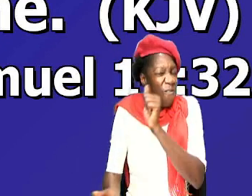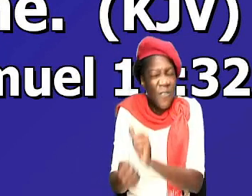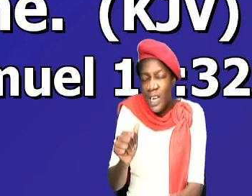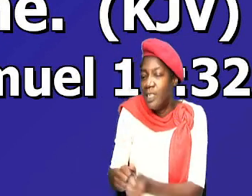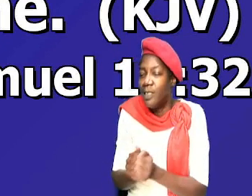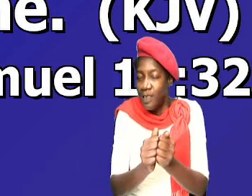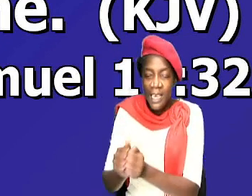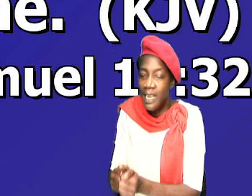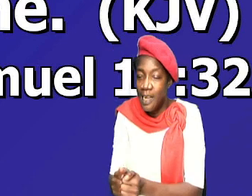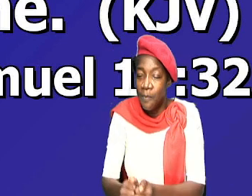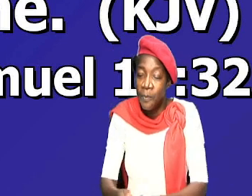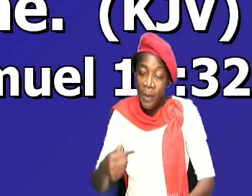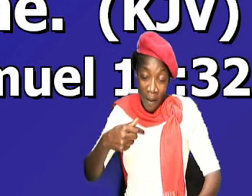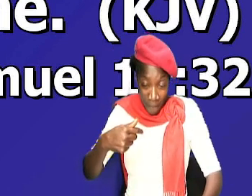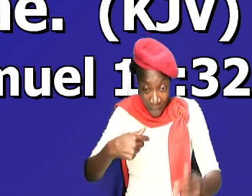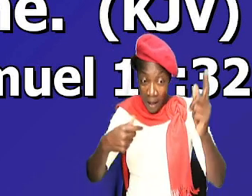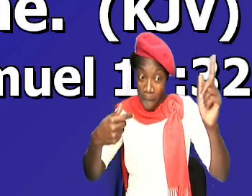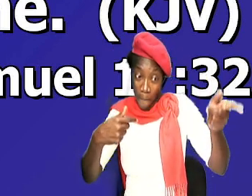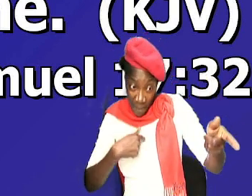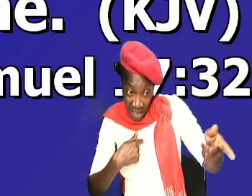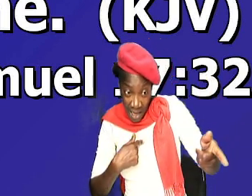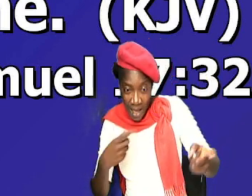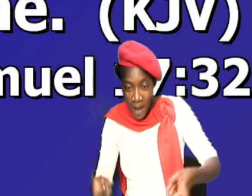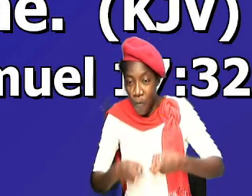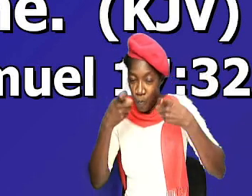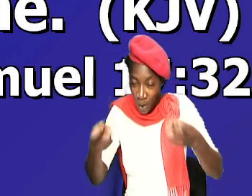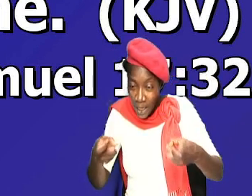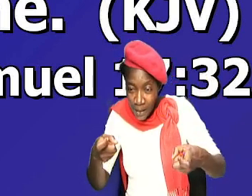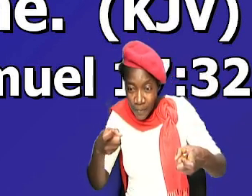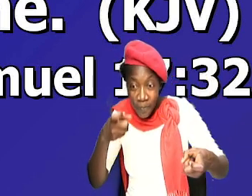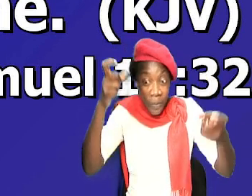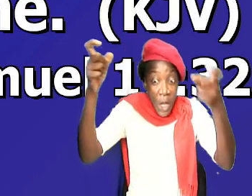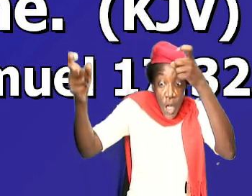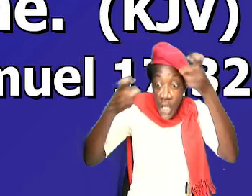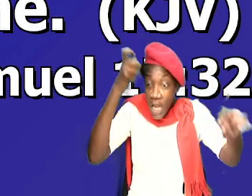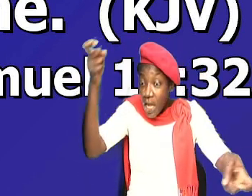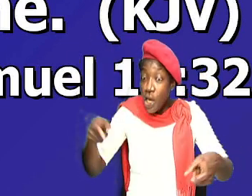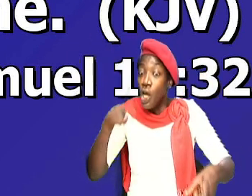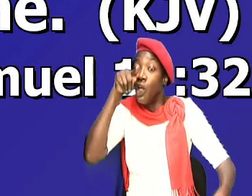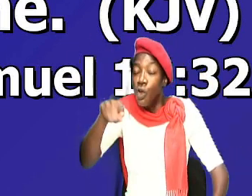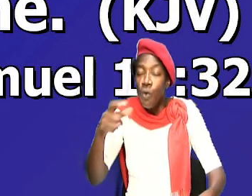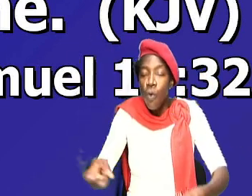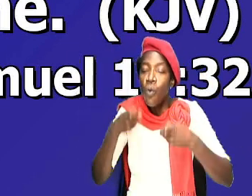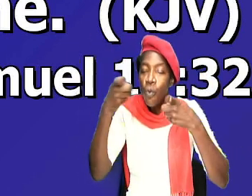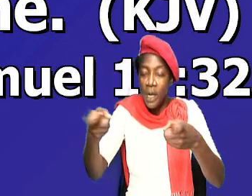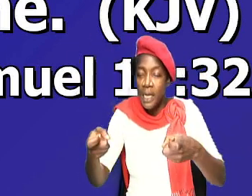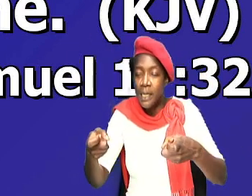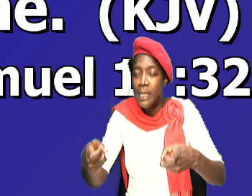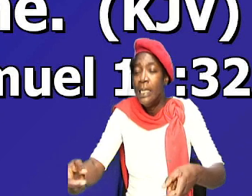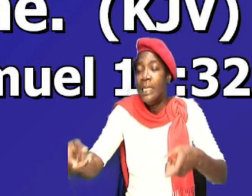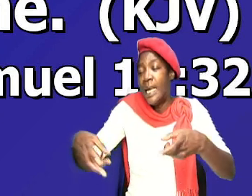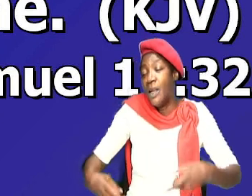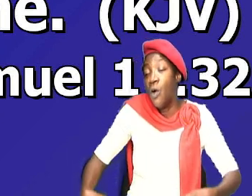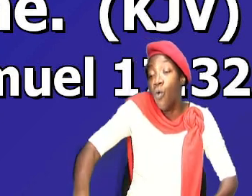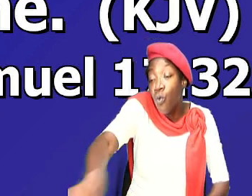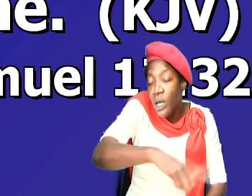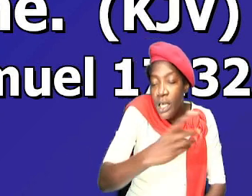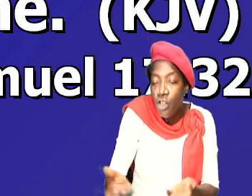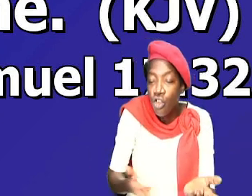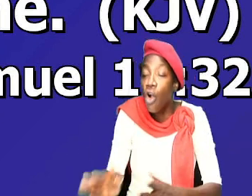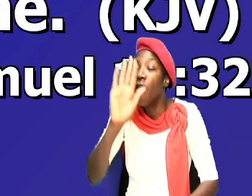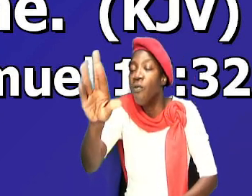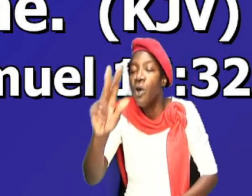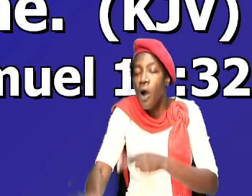If I win, then you serve me. But if you win, then we will serve your people. And this